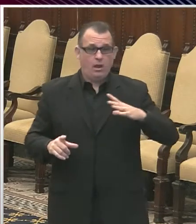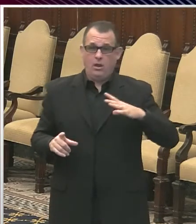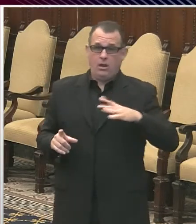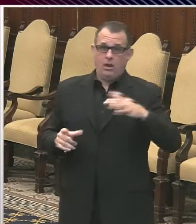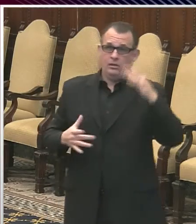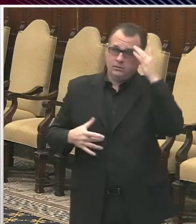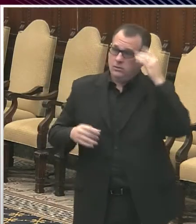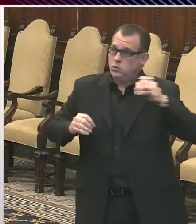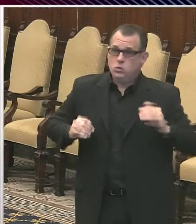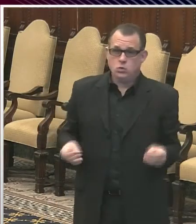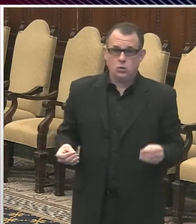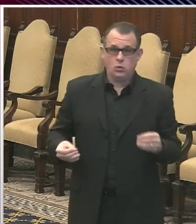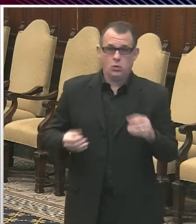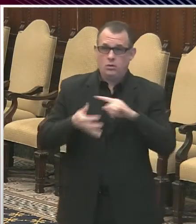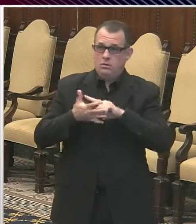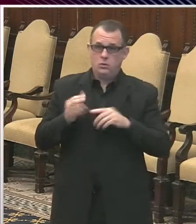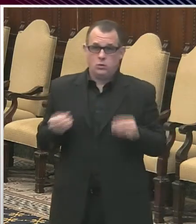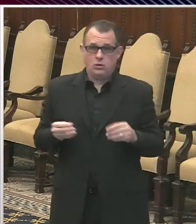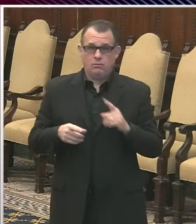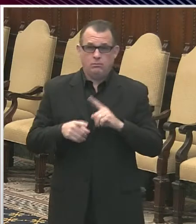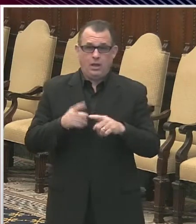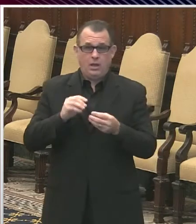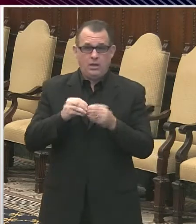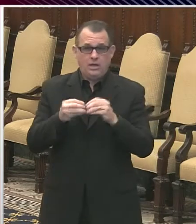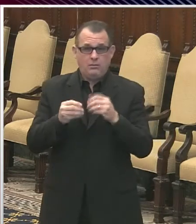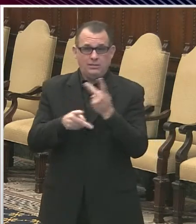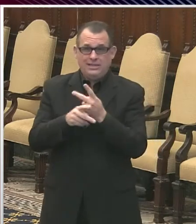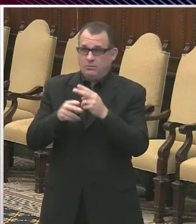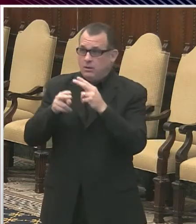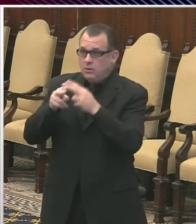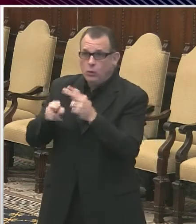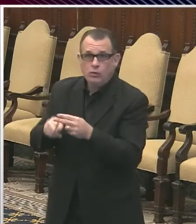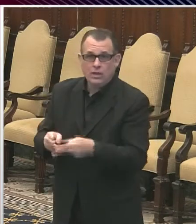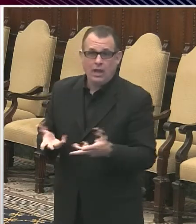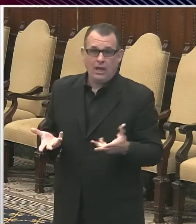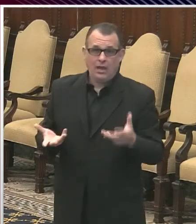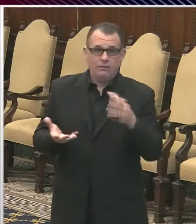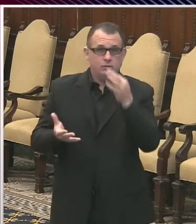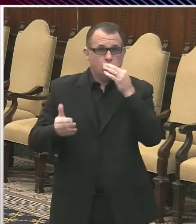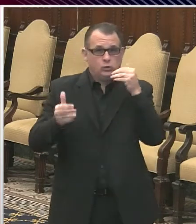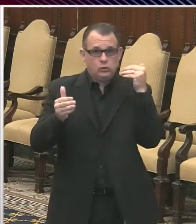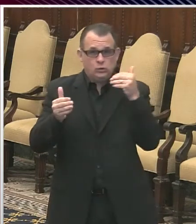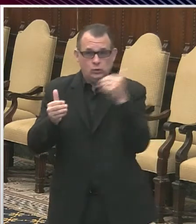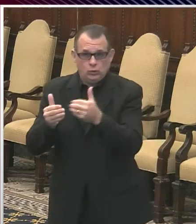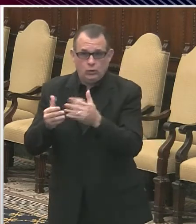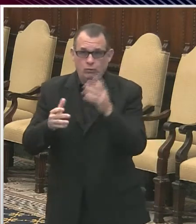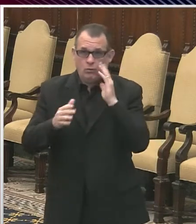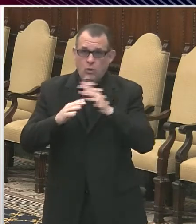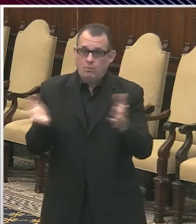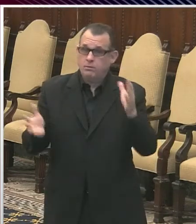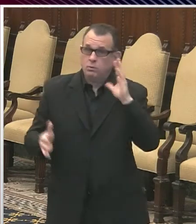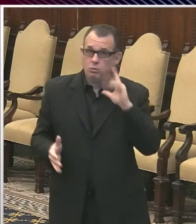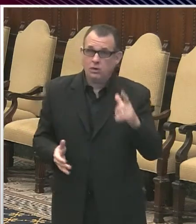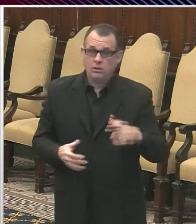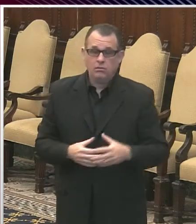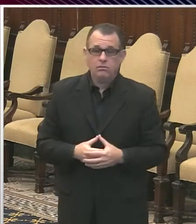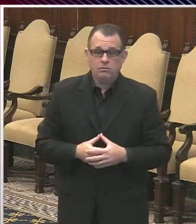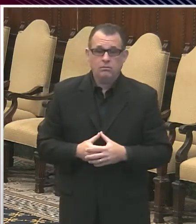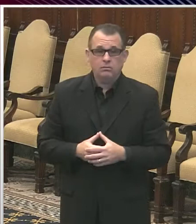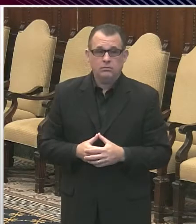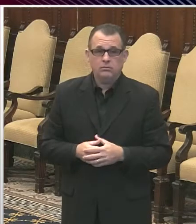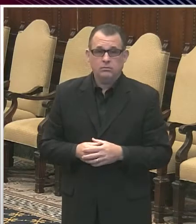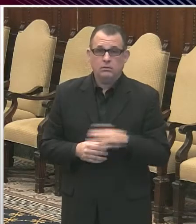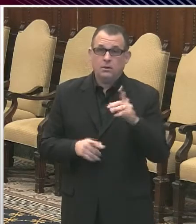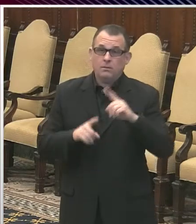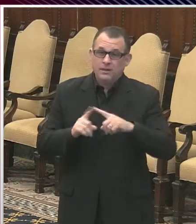are, as these numbers continue to go down, we're getting closer to reopening. Whenever we reopen, however we reopen, there will be a